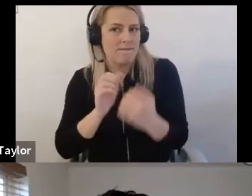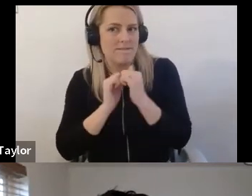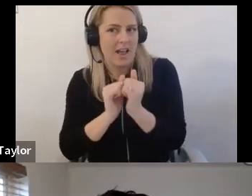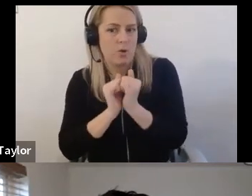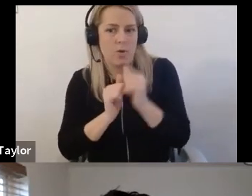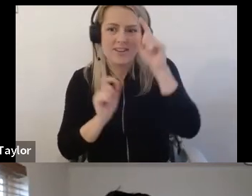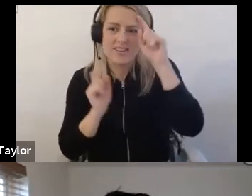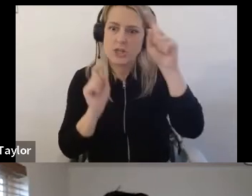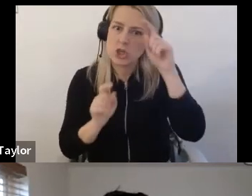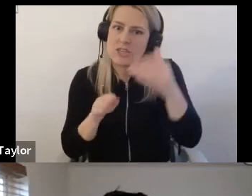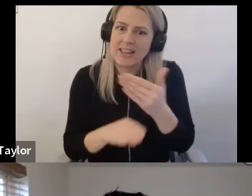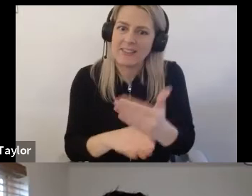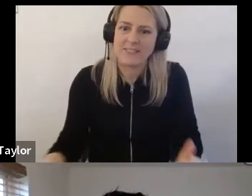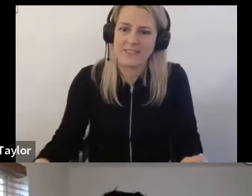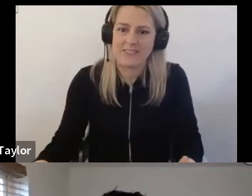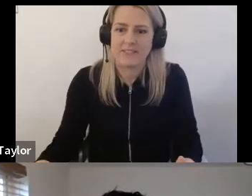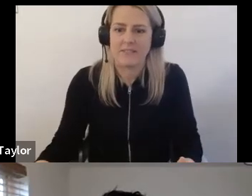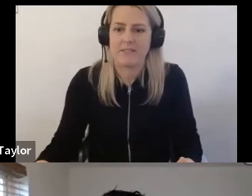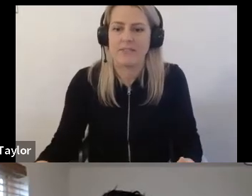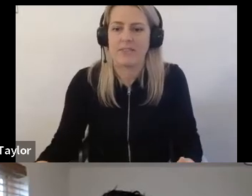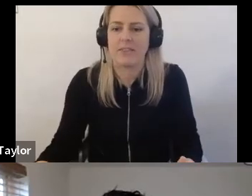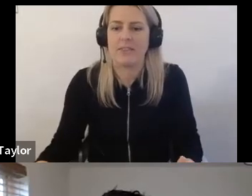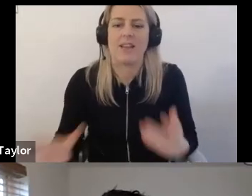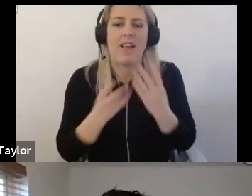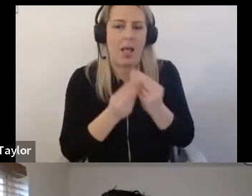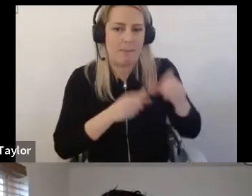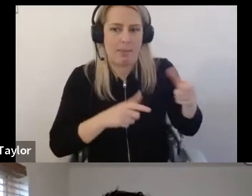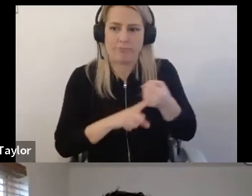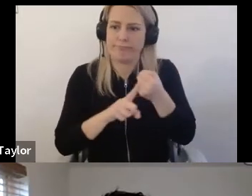have the tools to advocate for themselves at a local level.